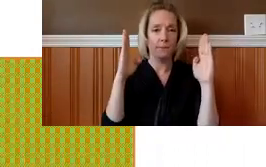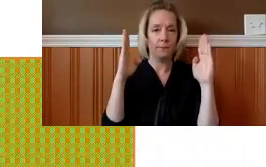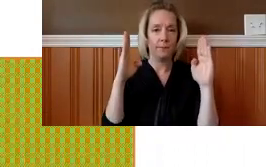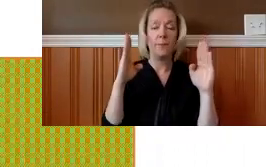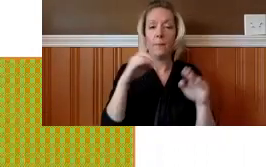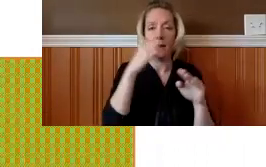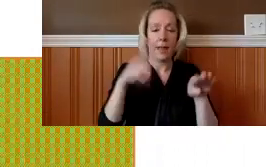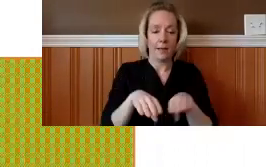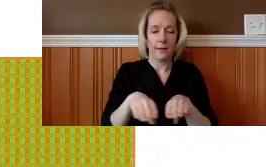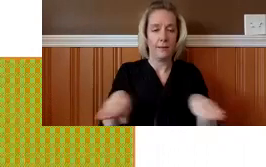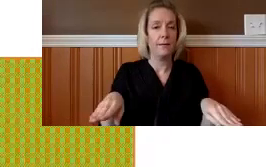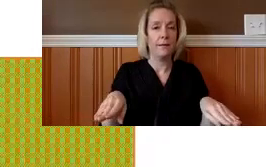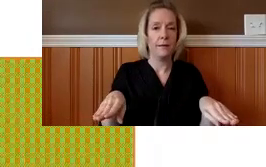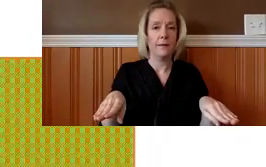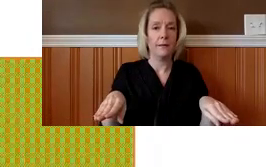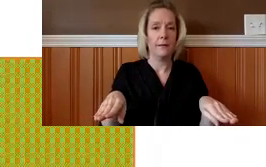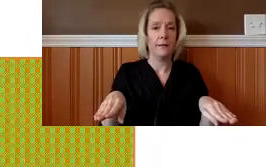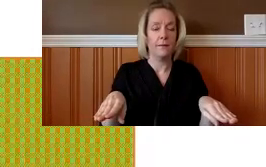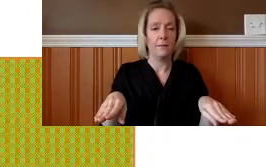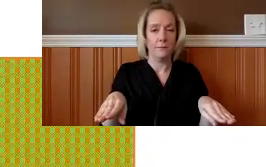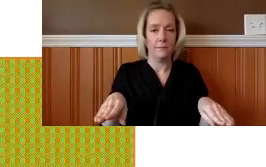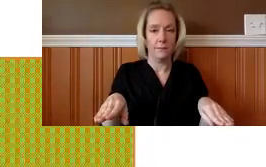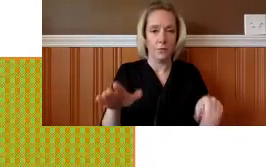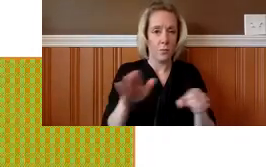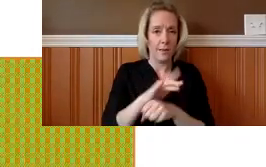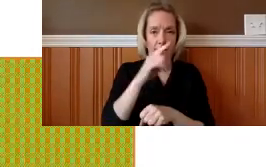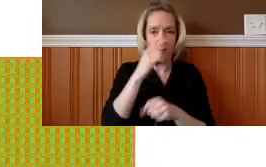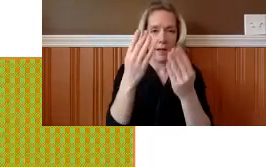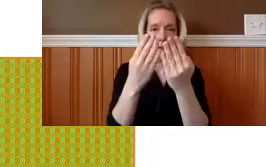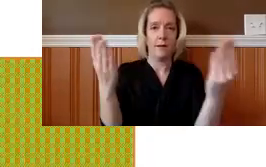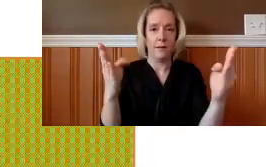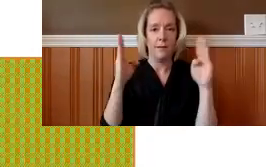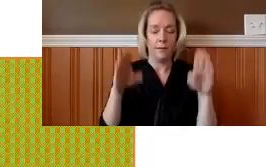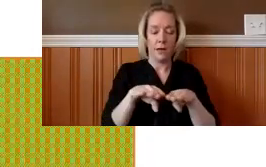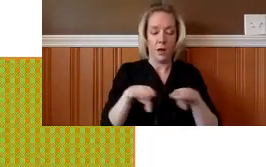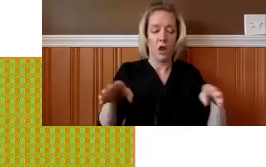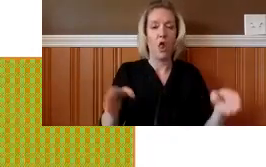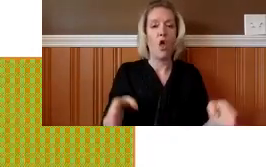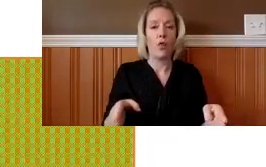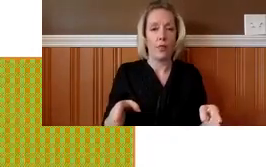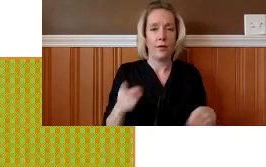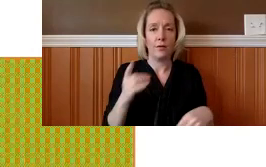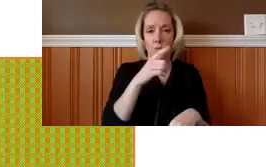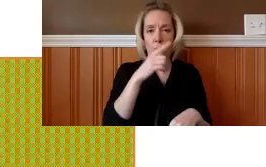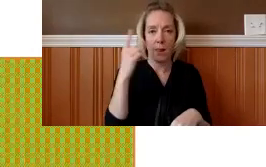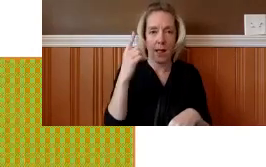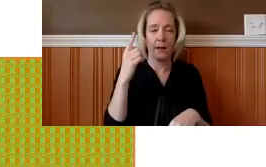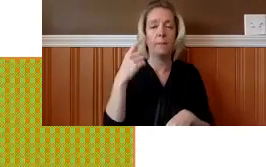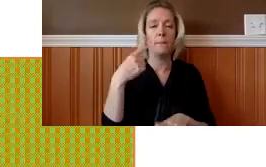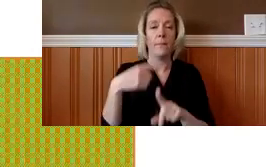where there's nothing there but this black background. And on the table is a black cloth. So it's all black except for the things that are